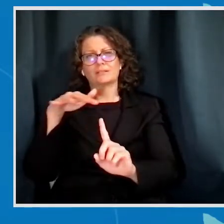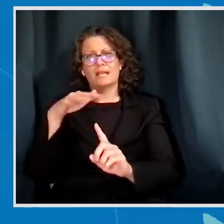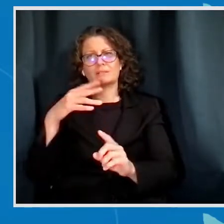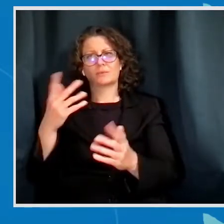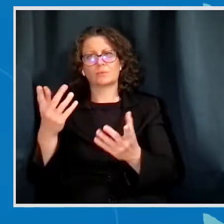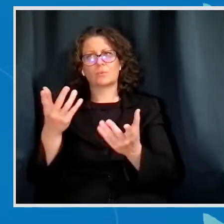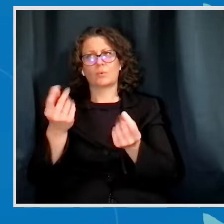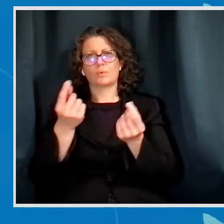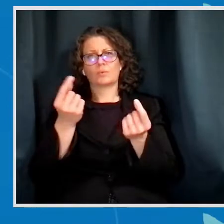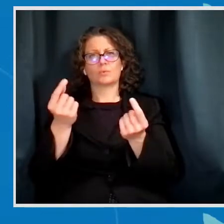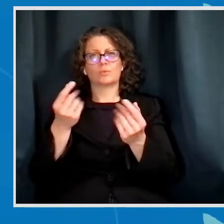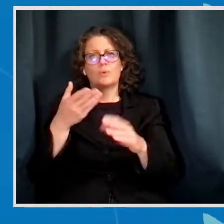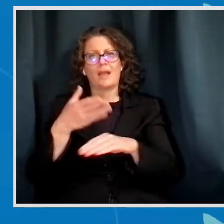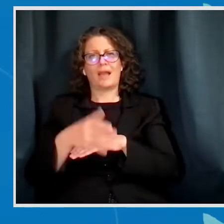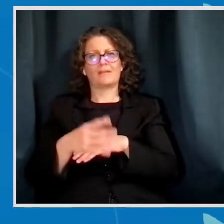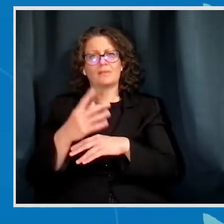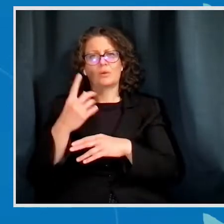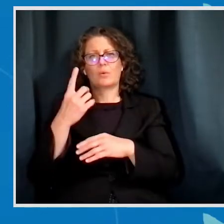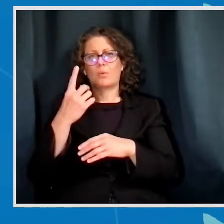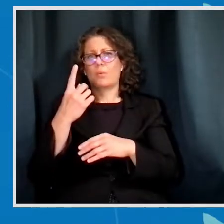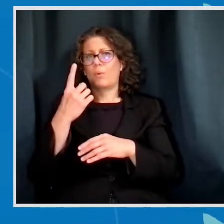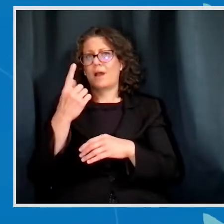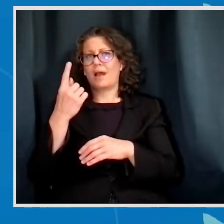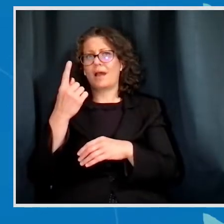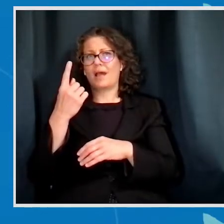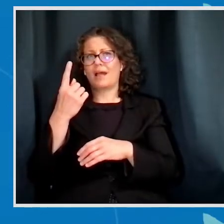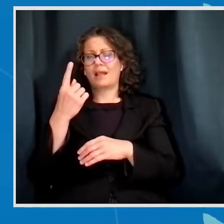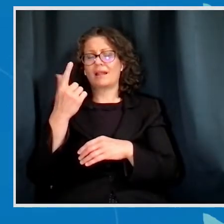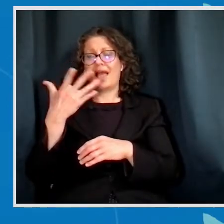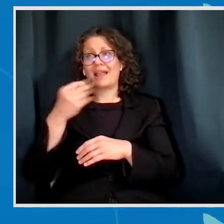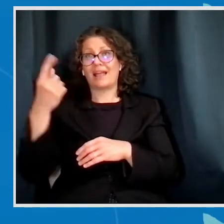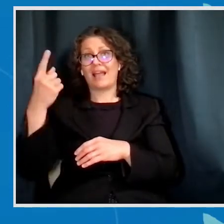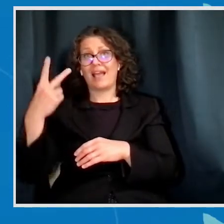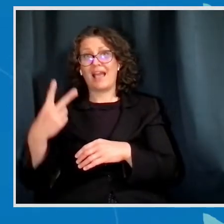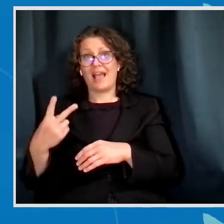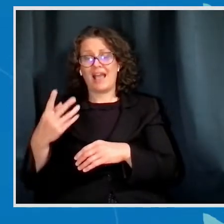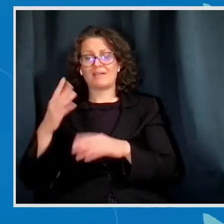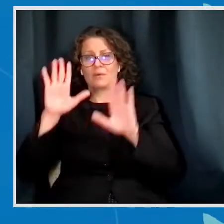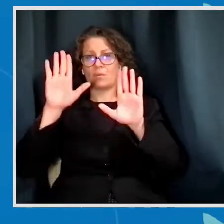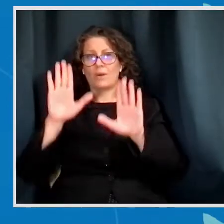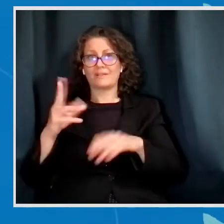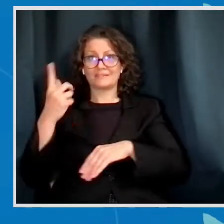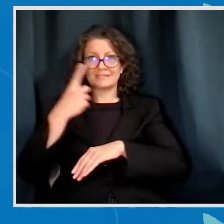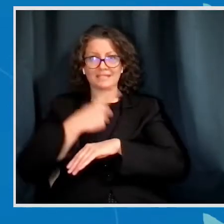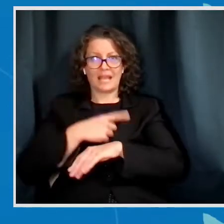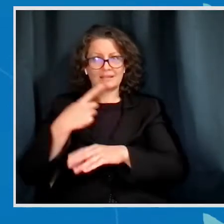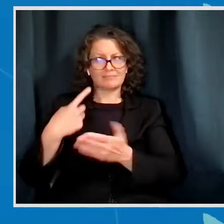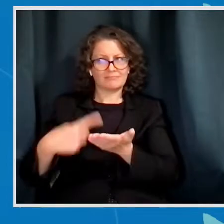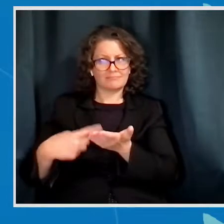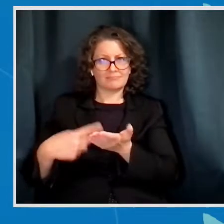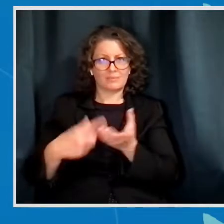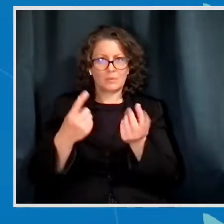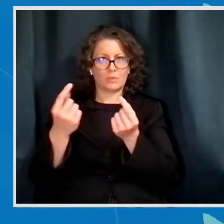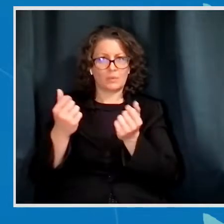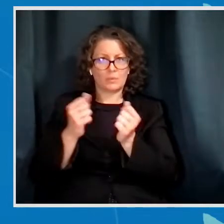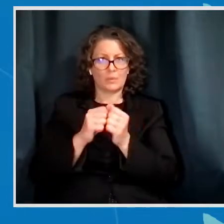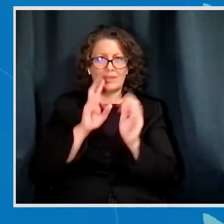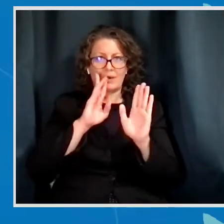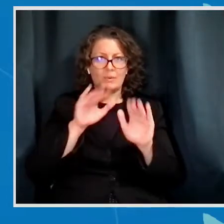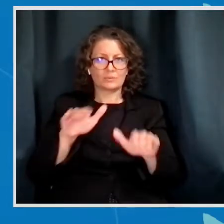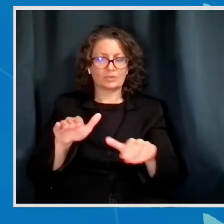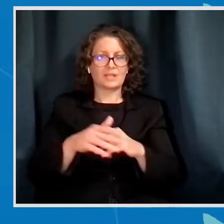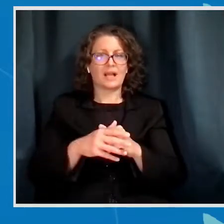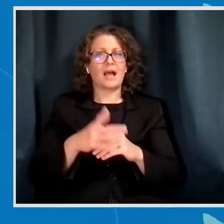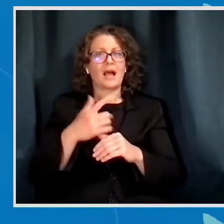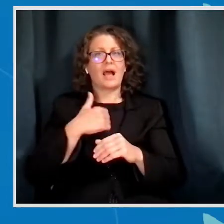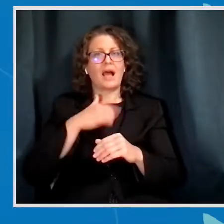after 1.5 wonderful days discussing what we can do with the oceans. I'm going to cut